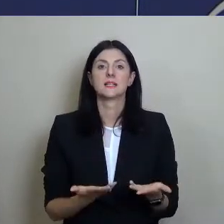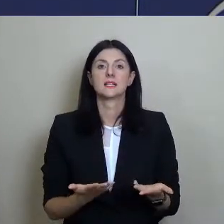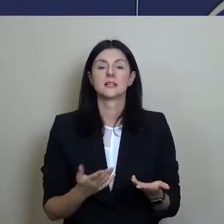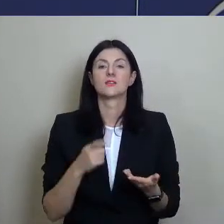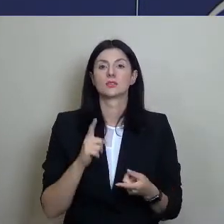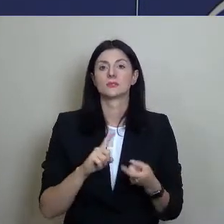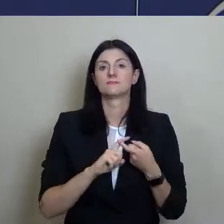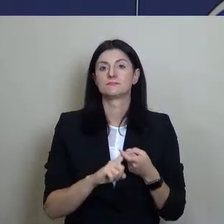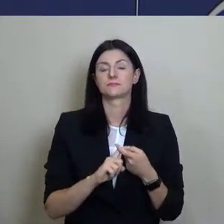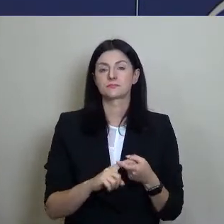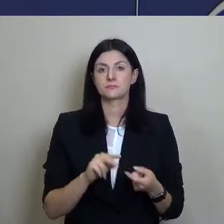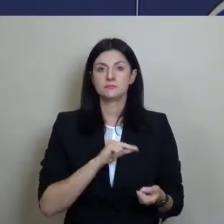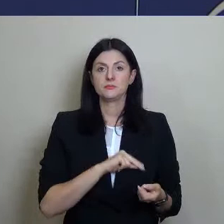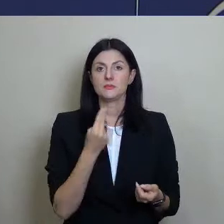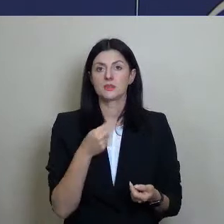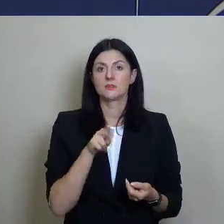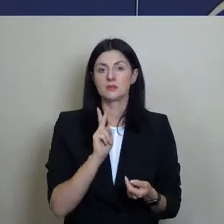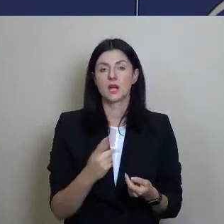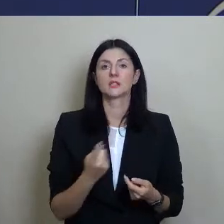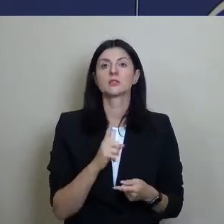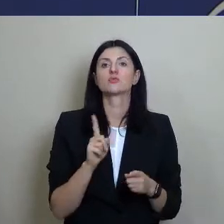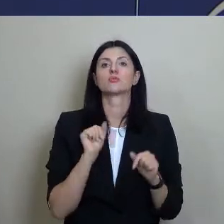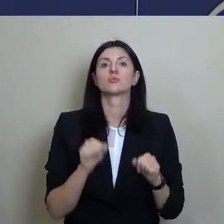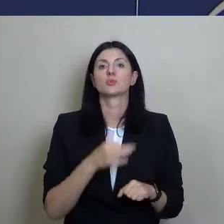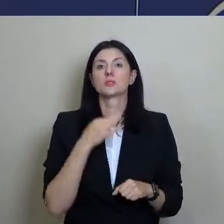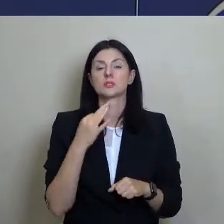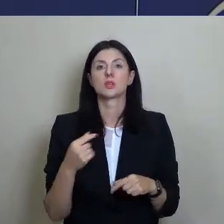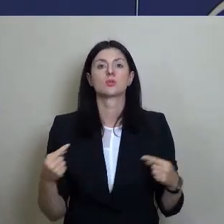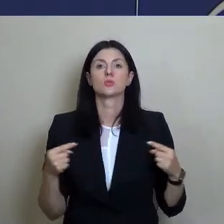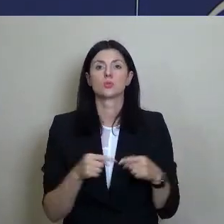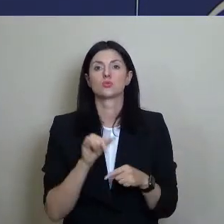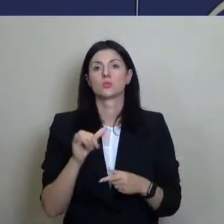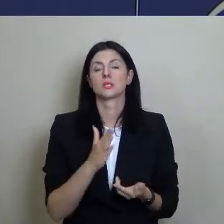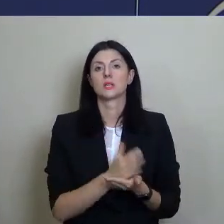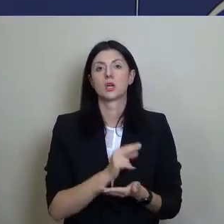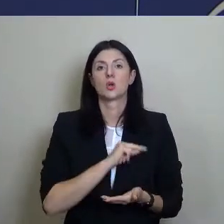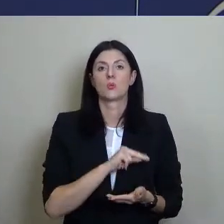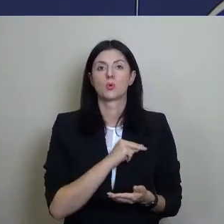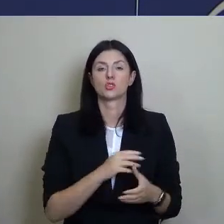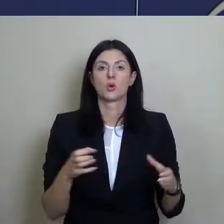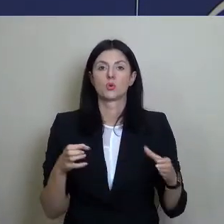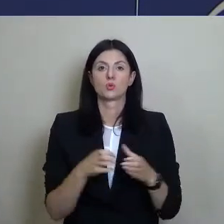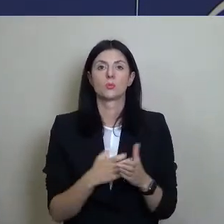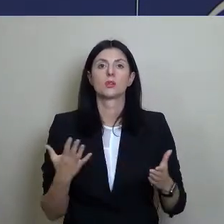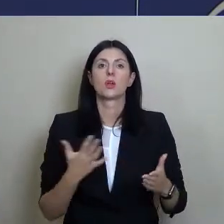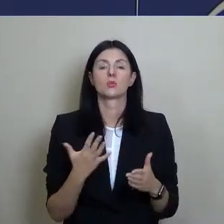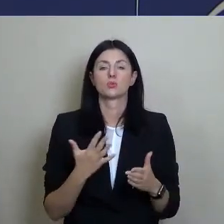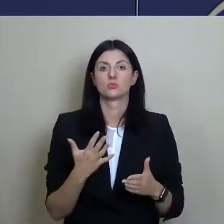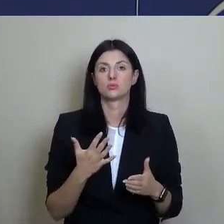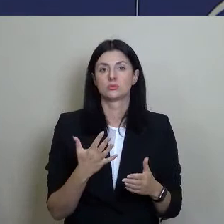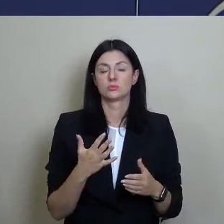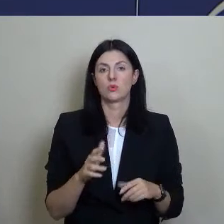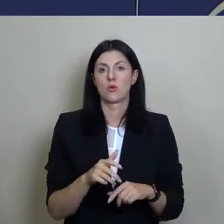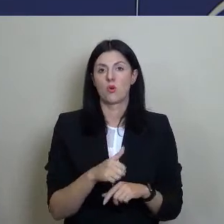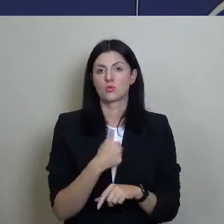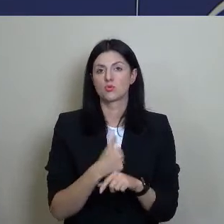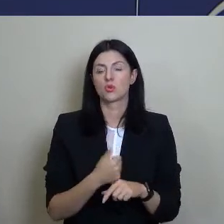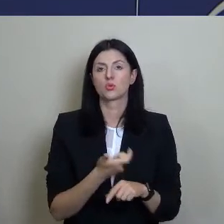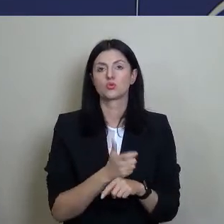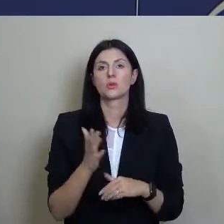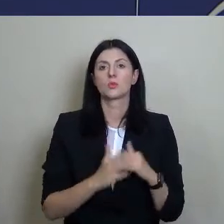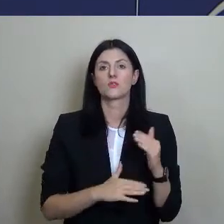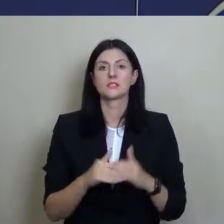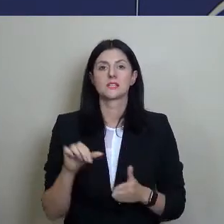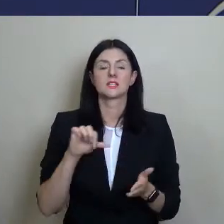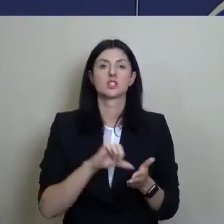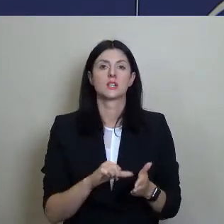work is now. I'm not working closely with the CEC, but they do have a working group, that I know for sure. It is being headed by a